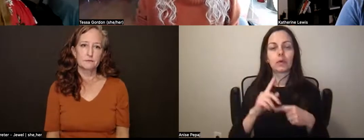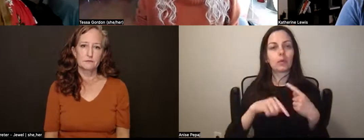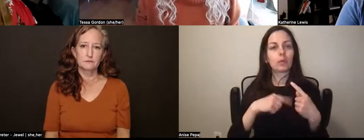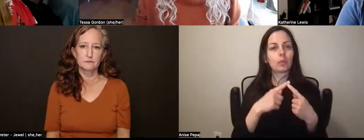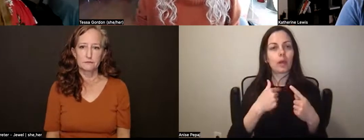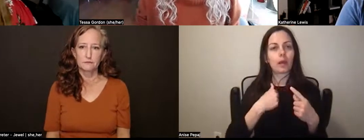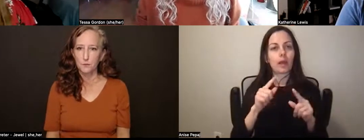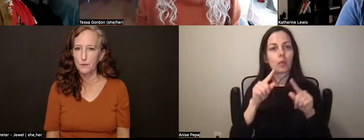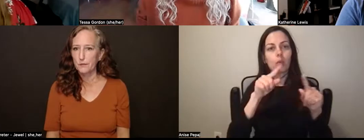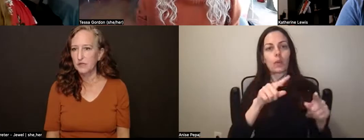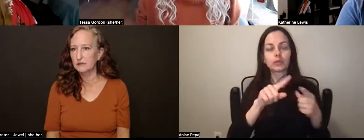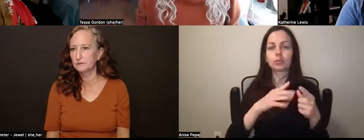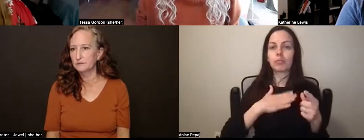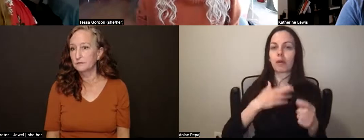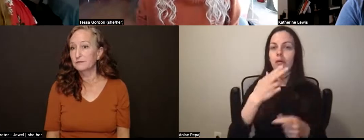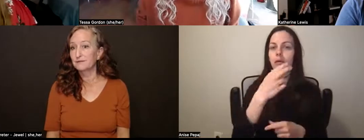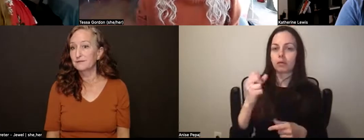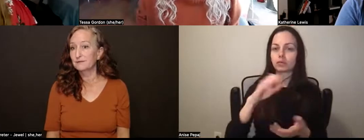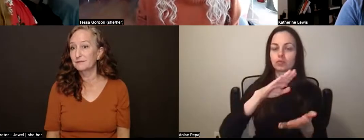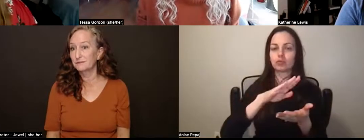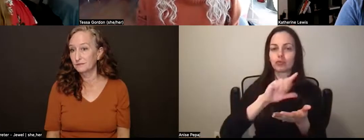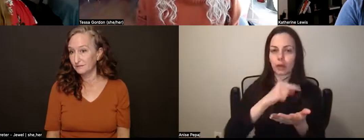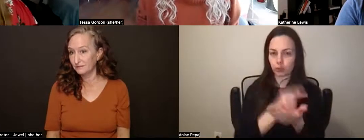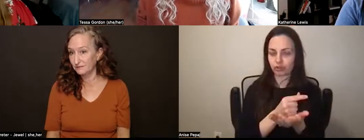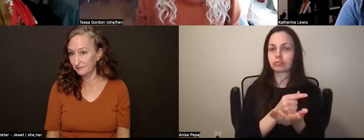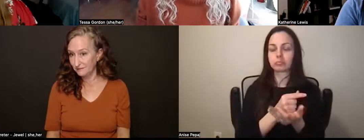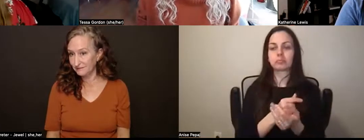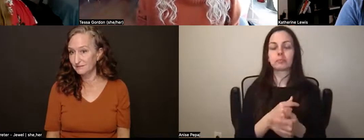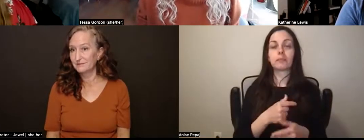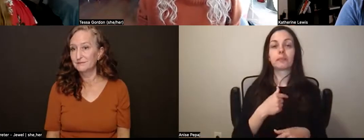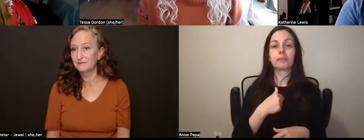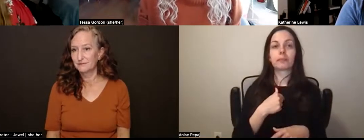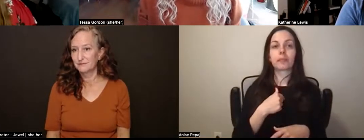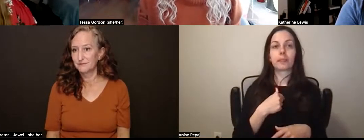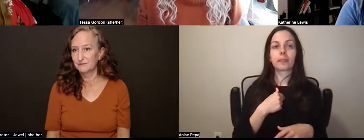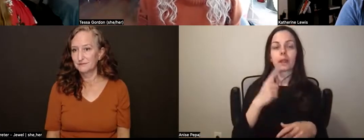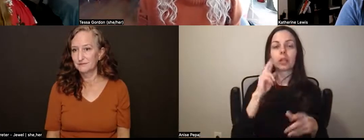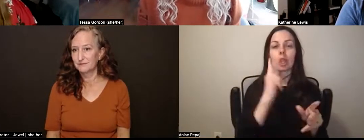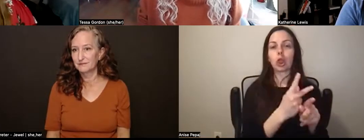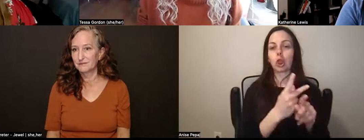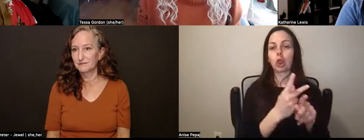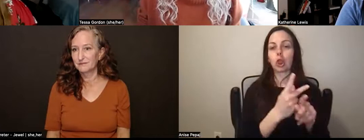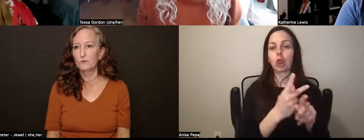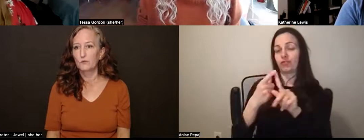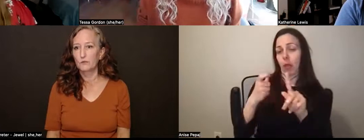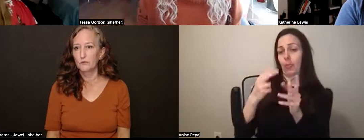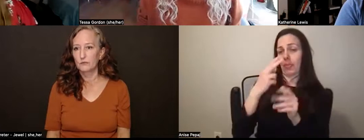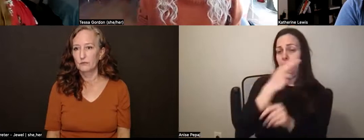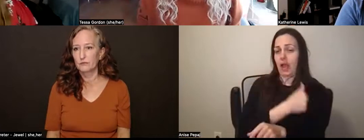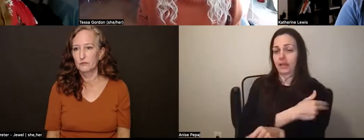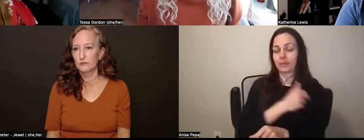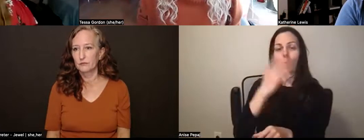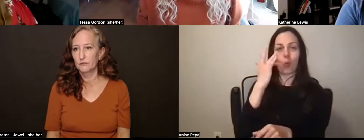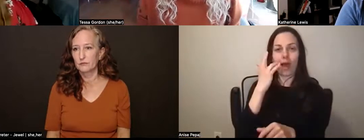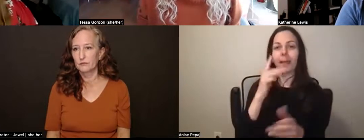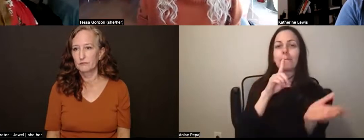to my high school graduation, I was loaned out of the hospital. And I say loaned out because my doctors and 2 nurses accompanied